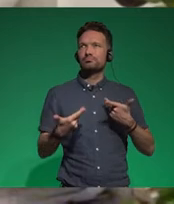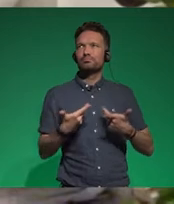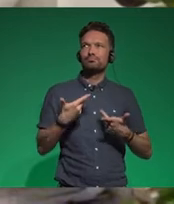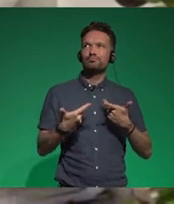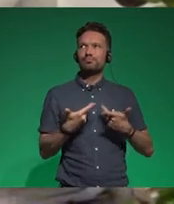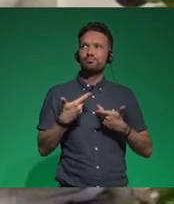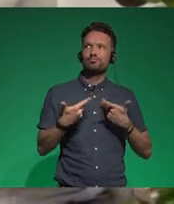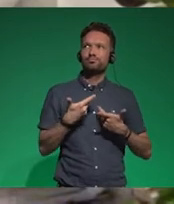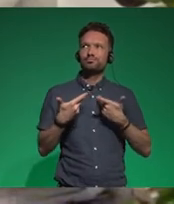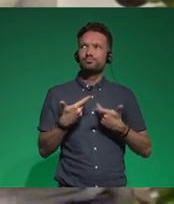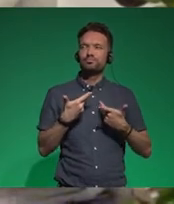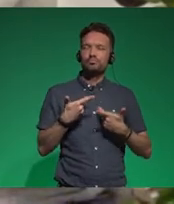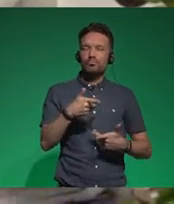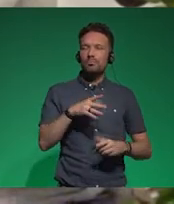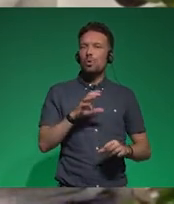potentiality